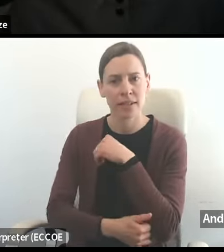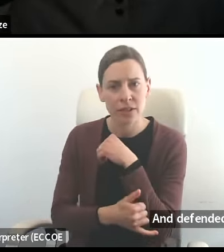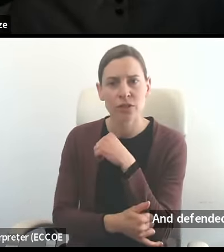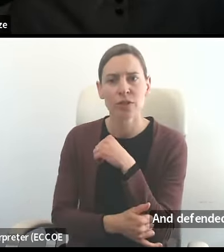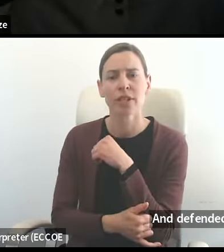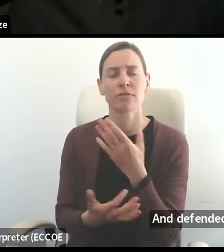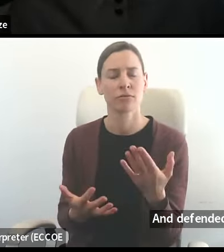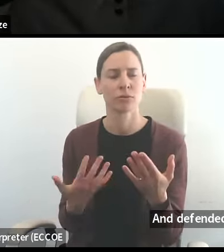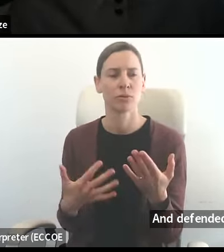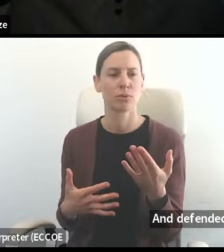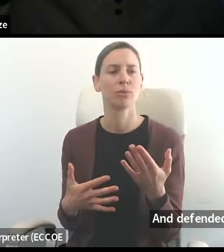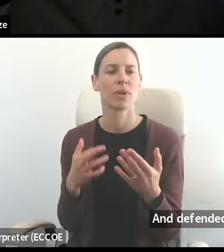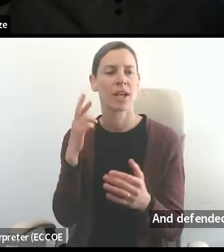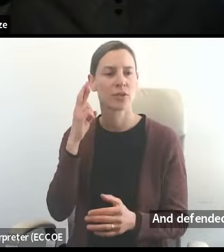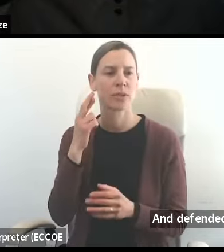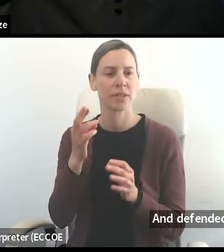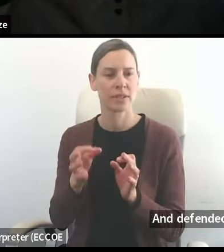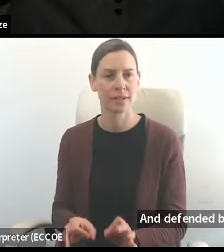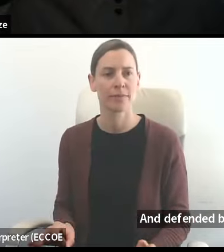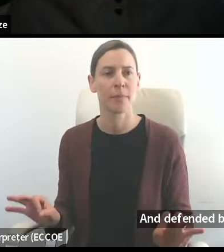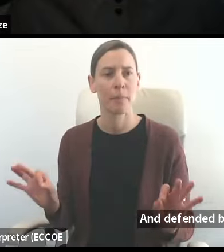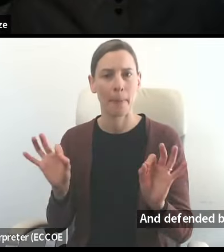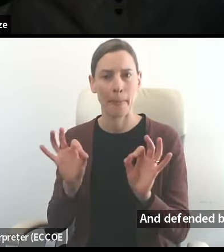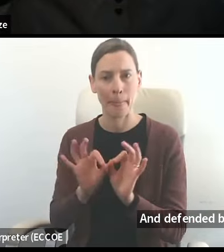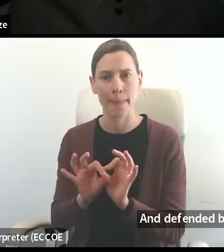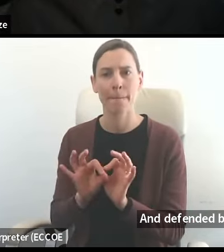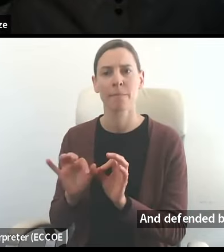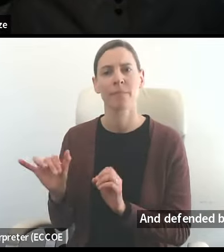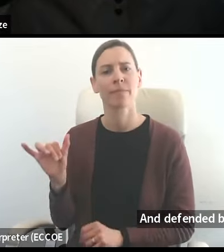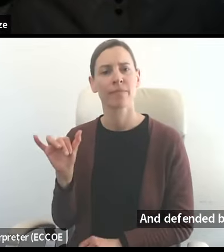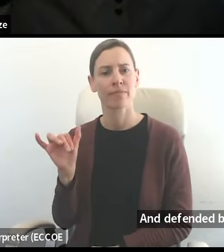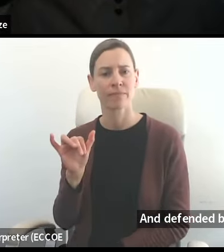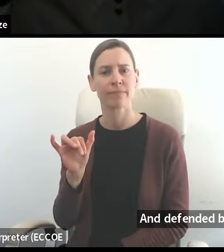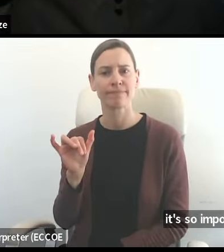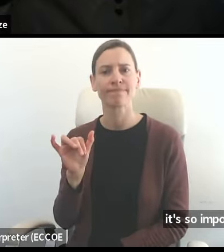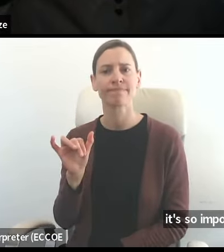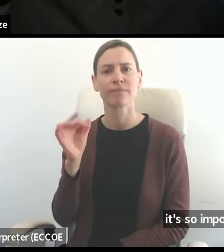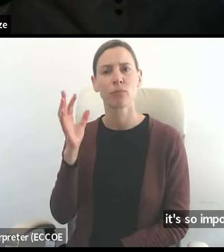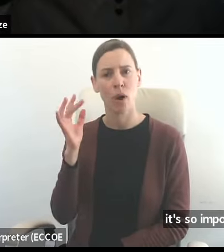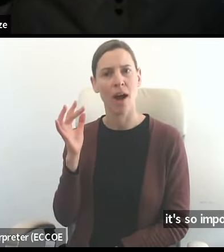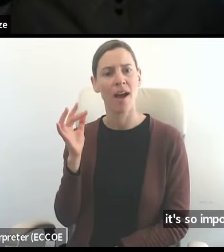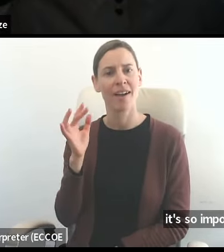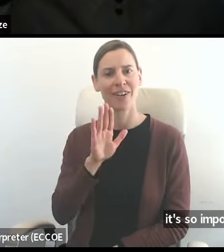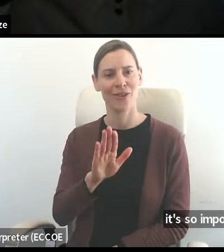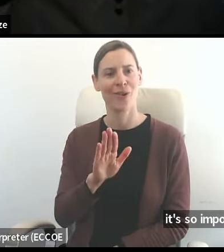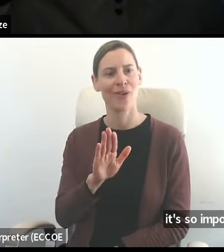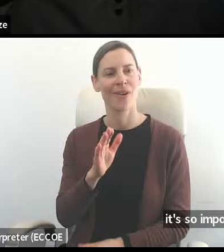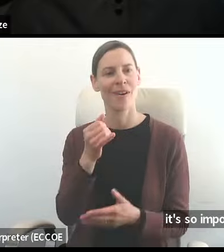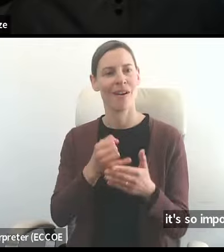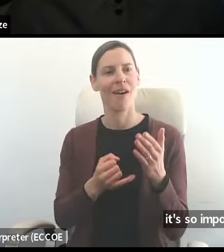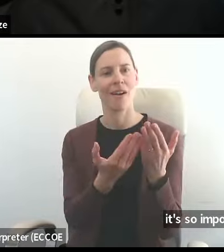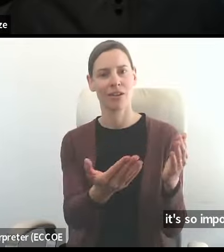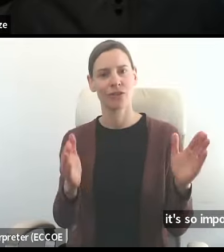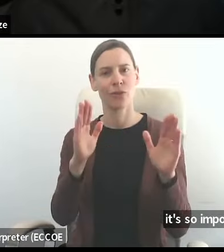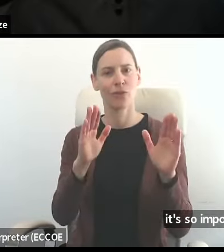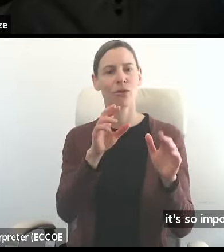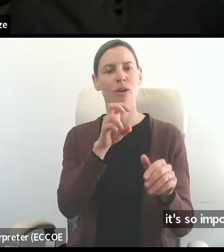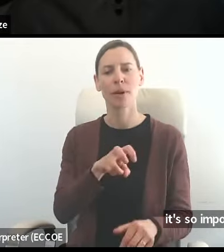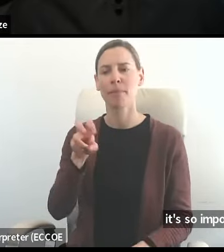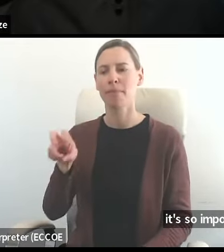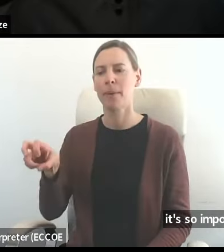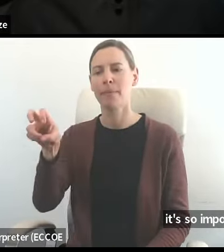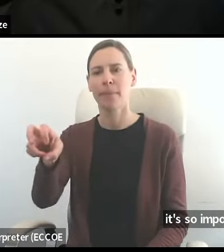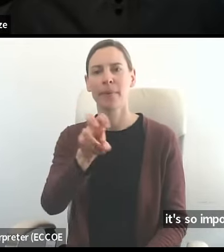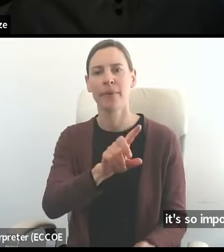why it's so important. And also the reason why this exhibition is traveling to the universities is that I know